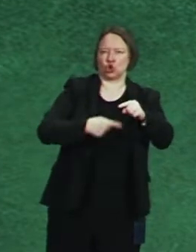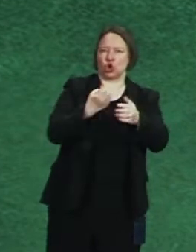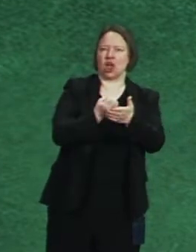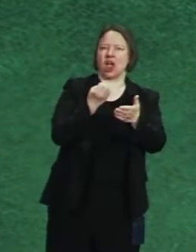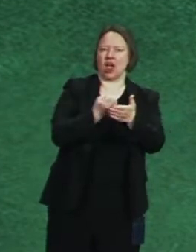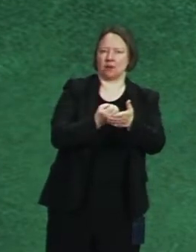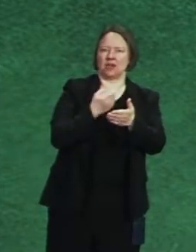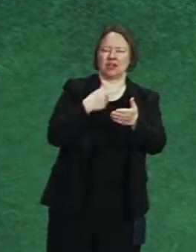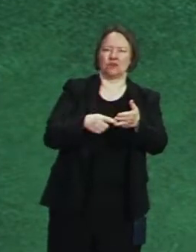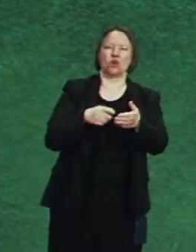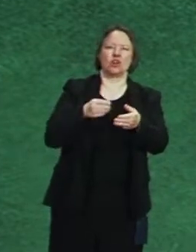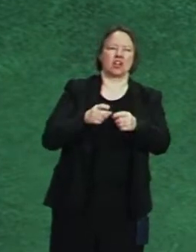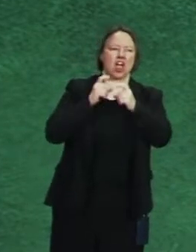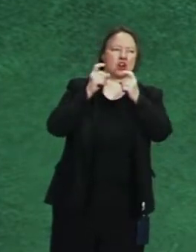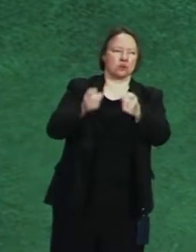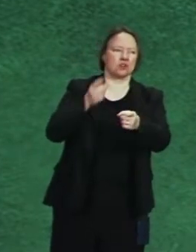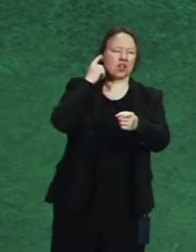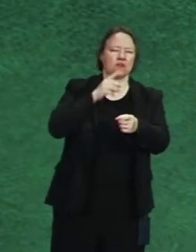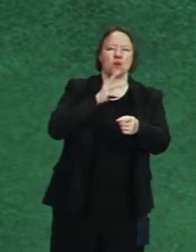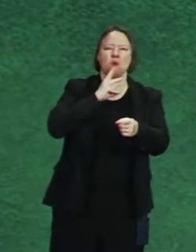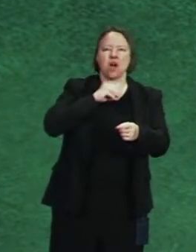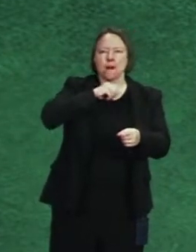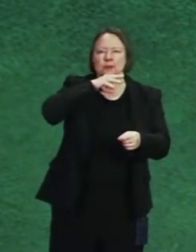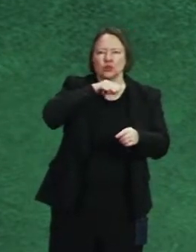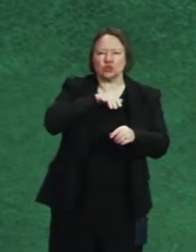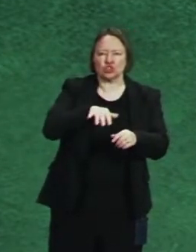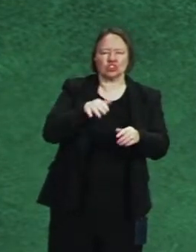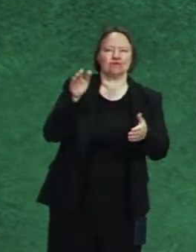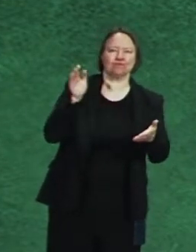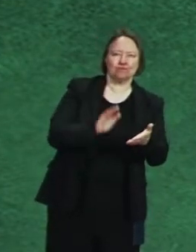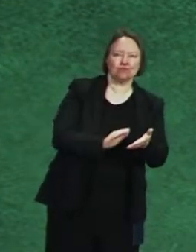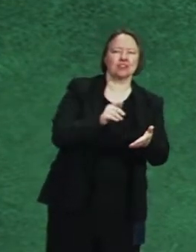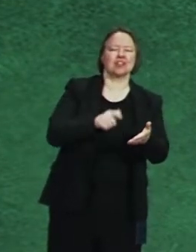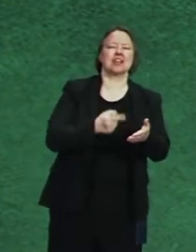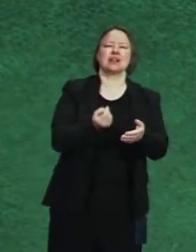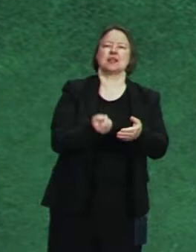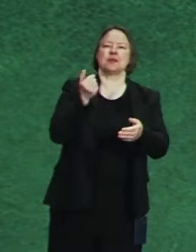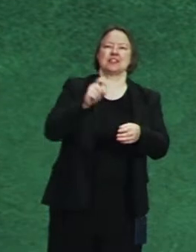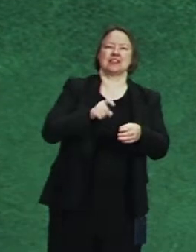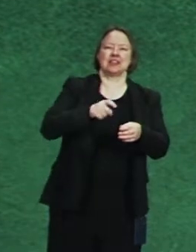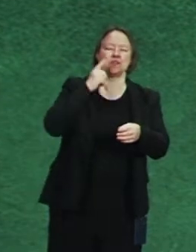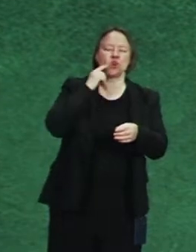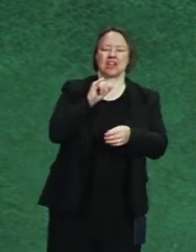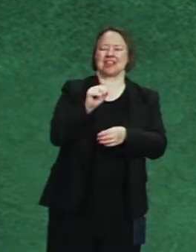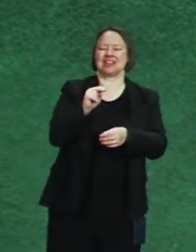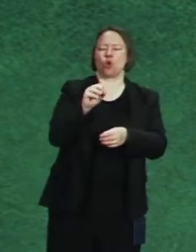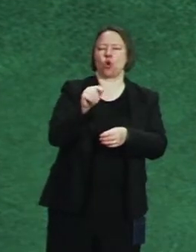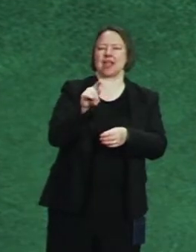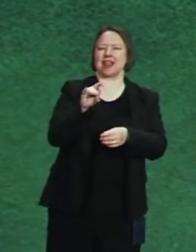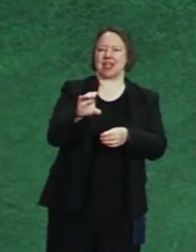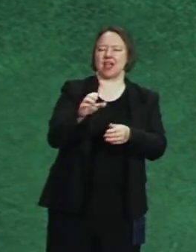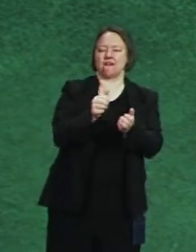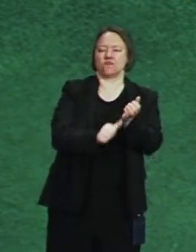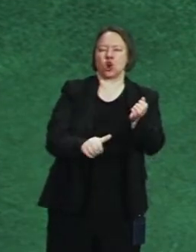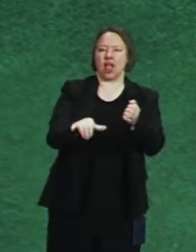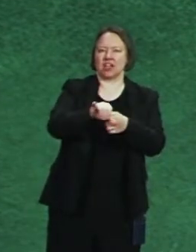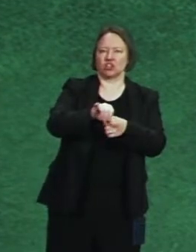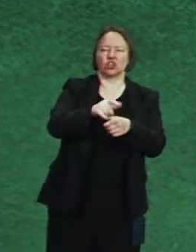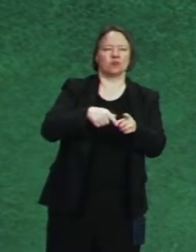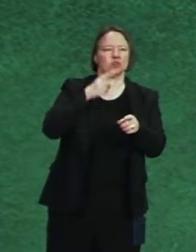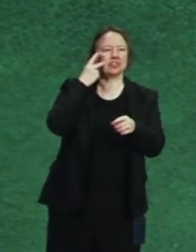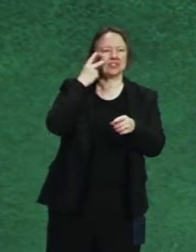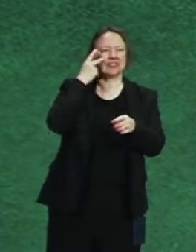the contributions of agriculture to water pollution. This is done by eliminating the need for inorganic fertilizers, reducing water usage by